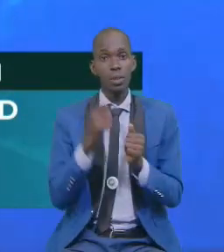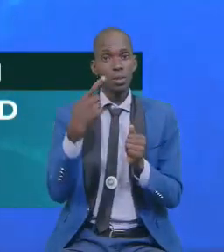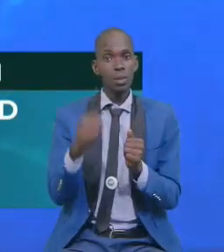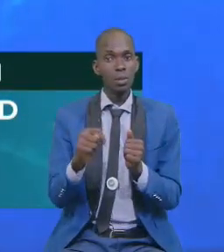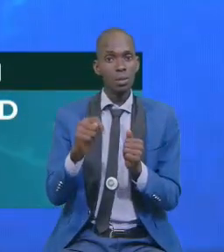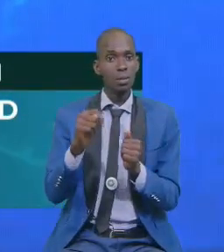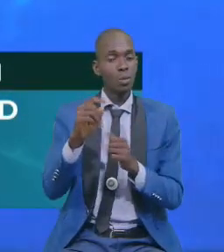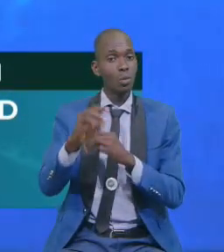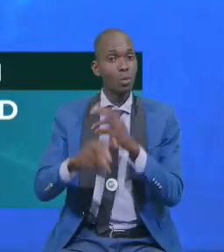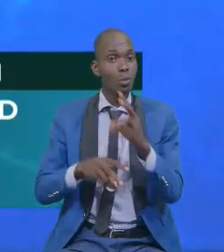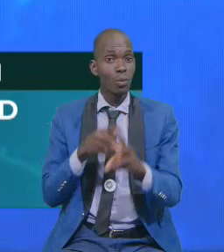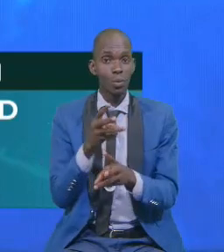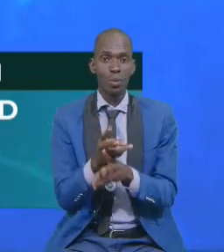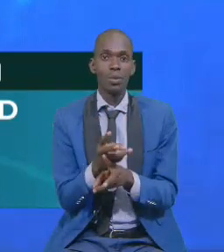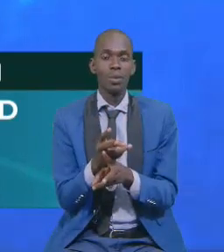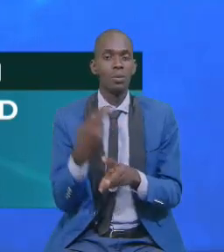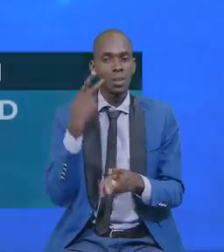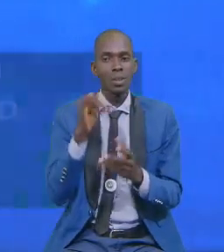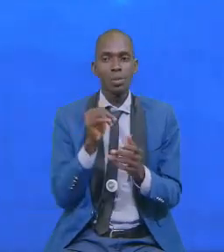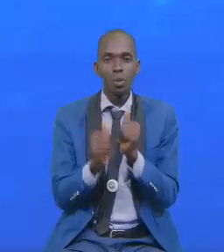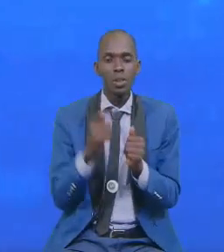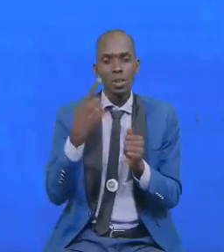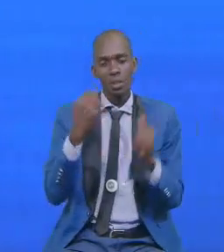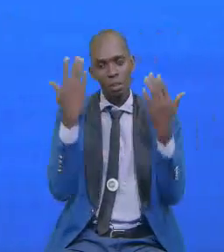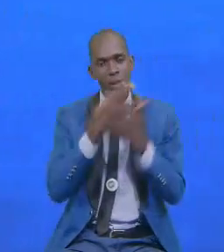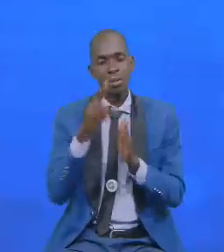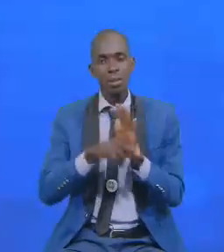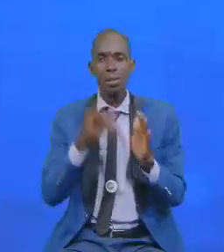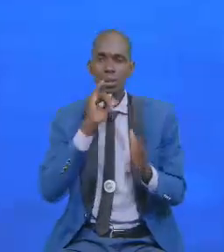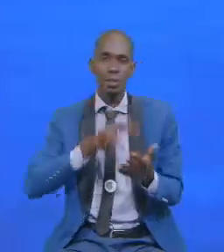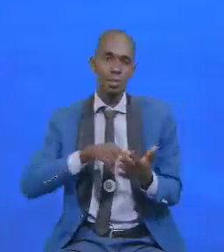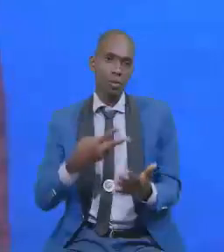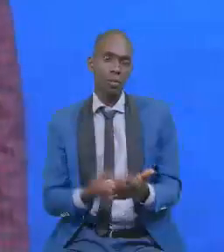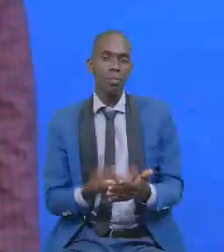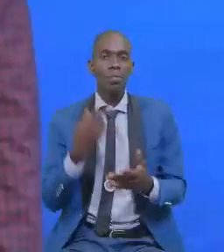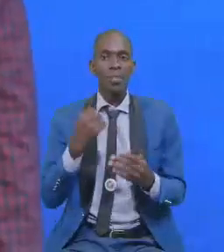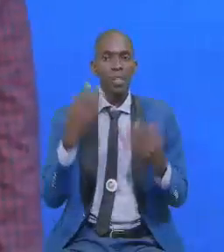we are falling. The darkness of Satan.